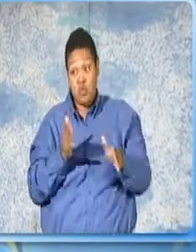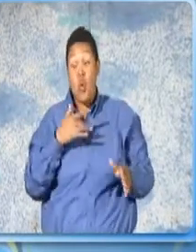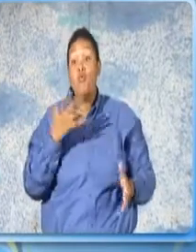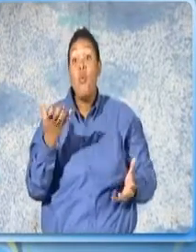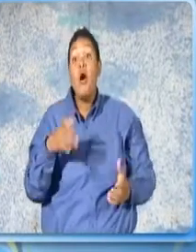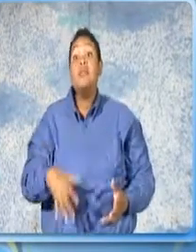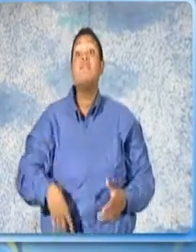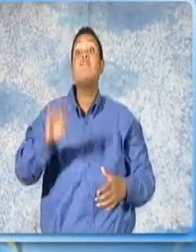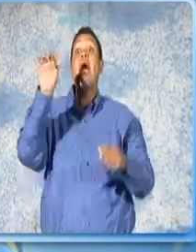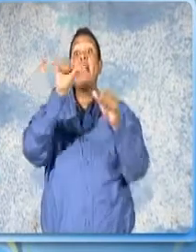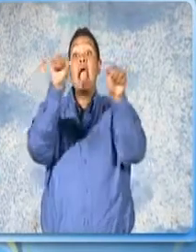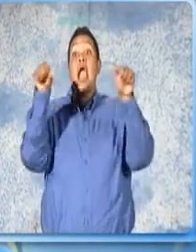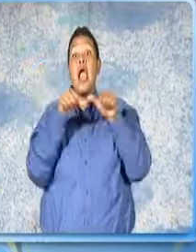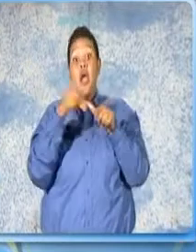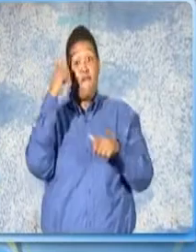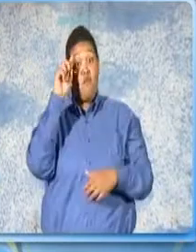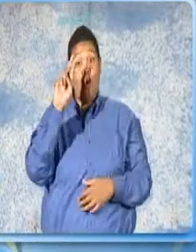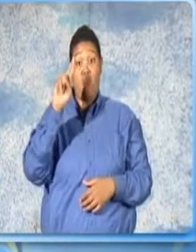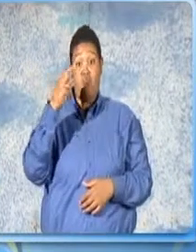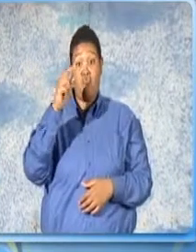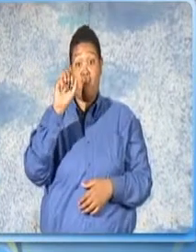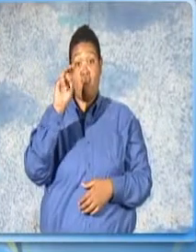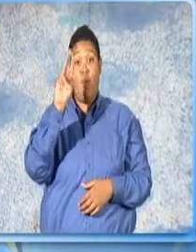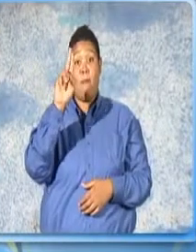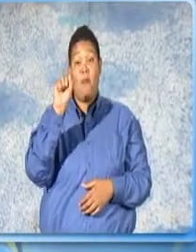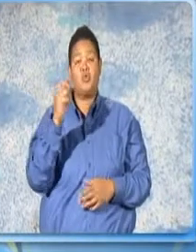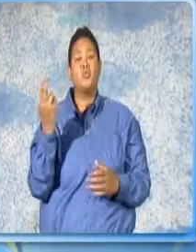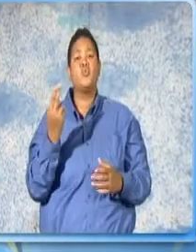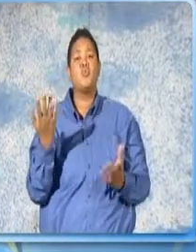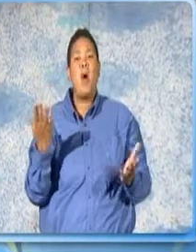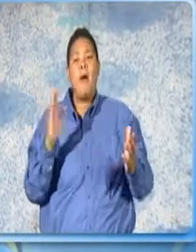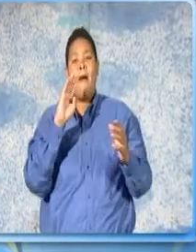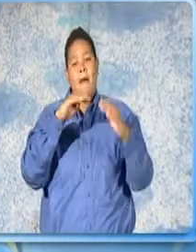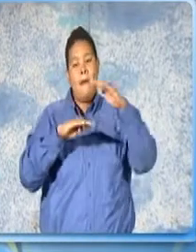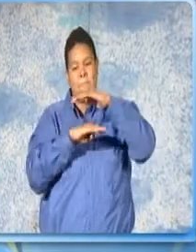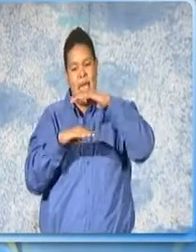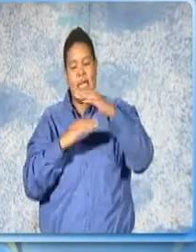to find the area of a rhombus, we use base times height.